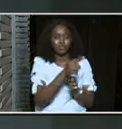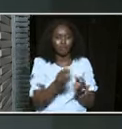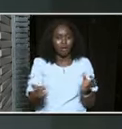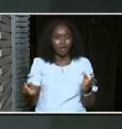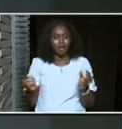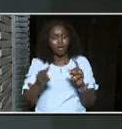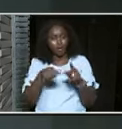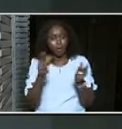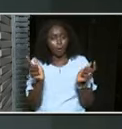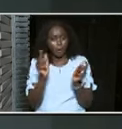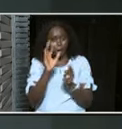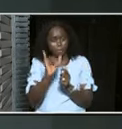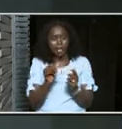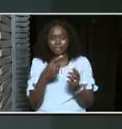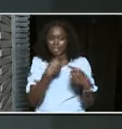if you go by that argument from